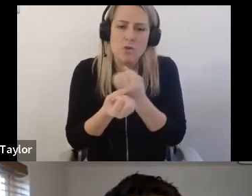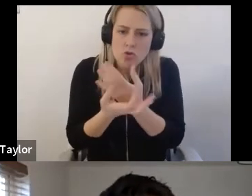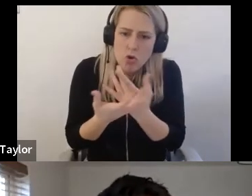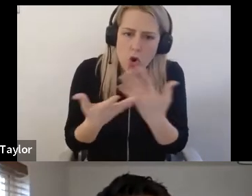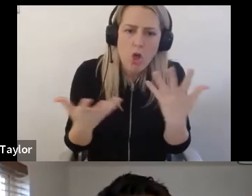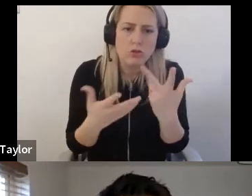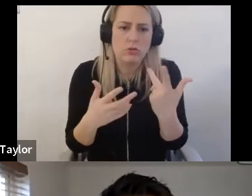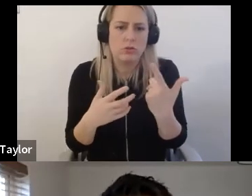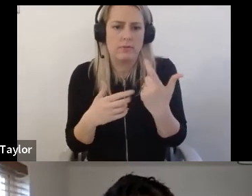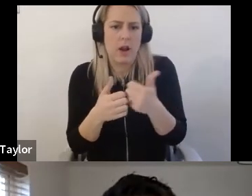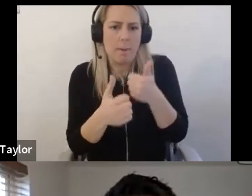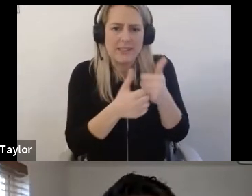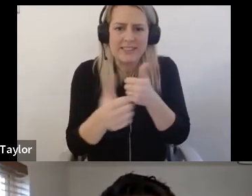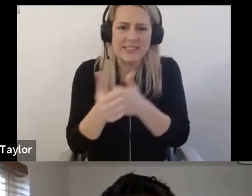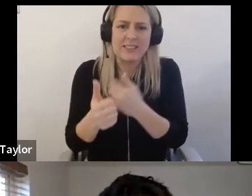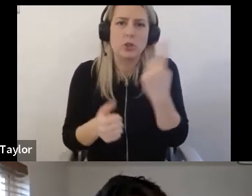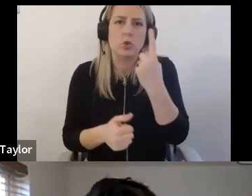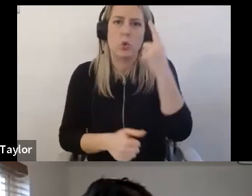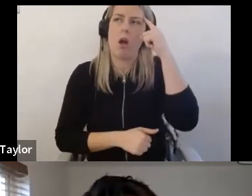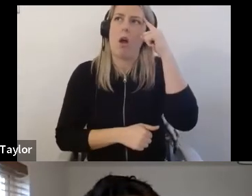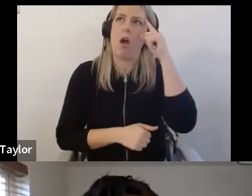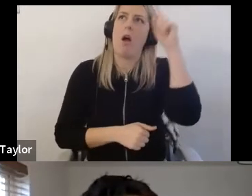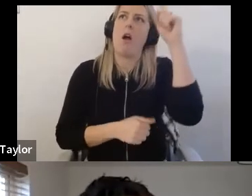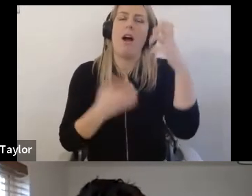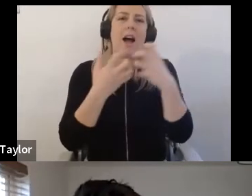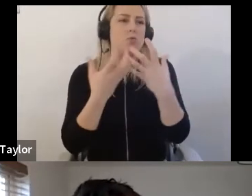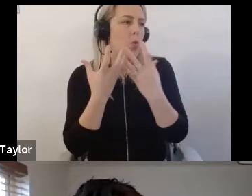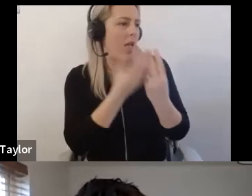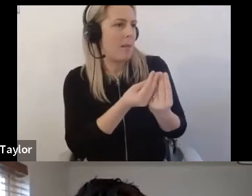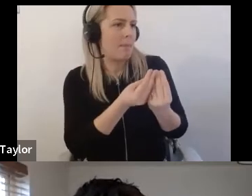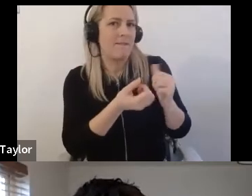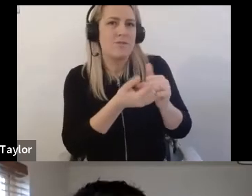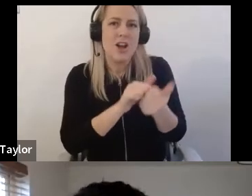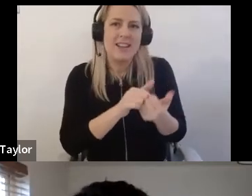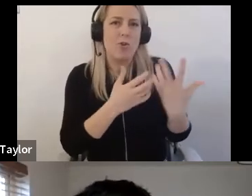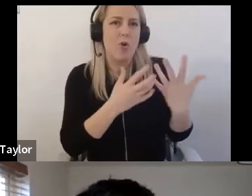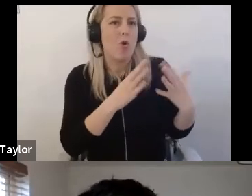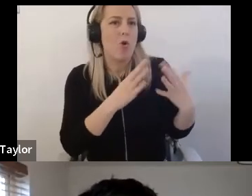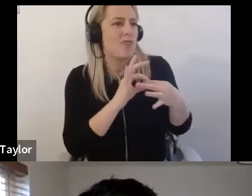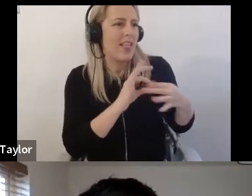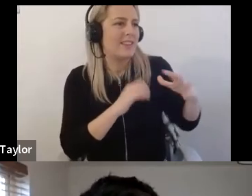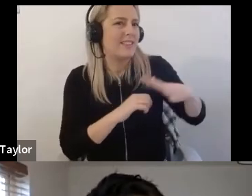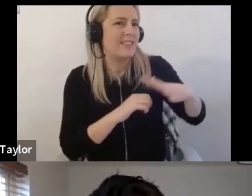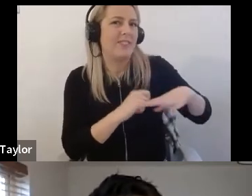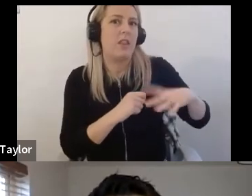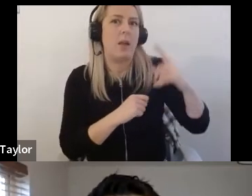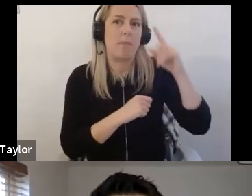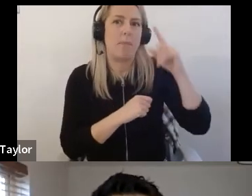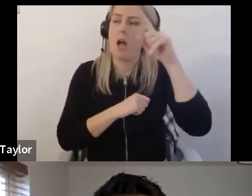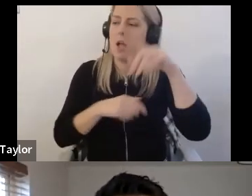an idea for how to help a friend or a relative, and they go away and they make it. And you'll find that the vast majority of these companies are